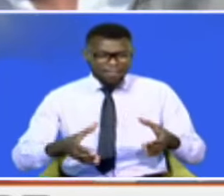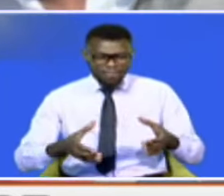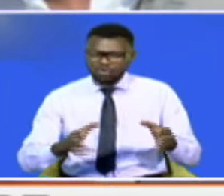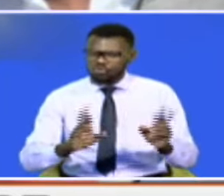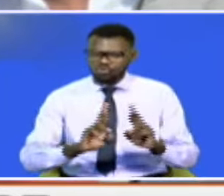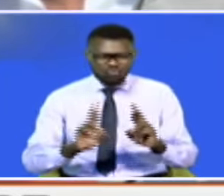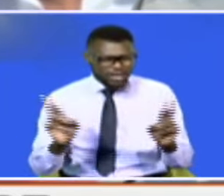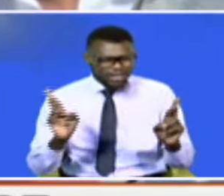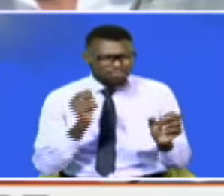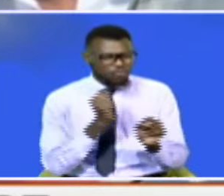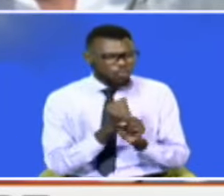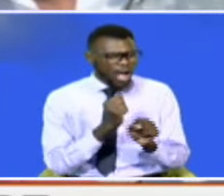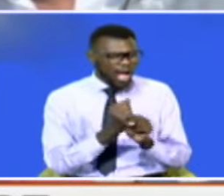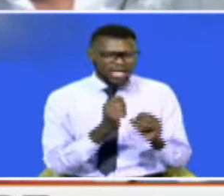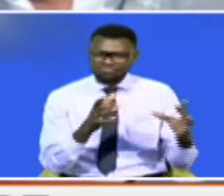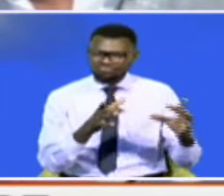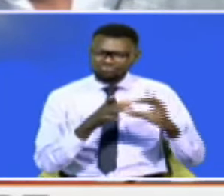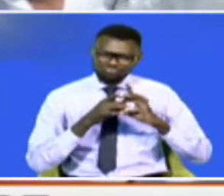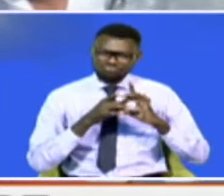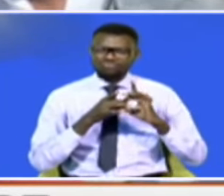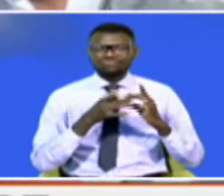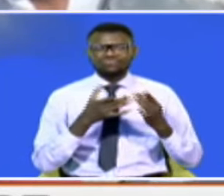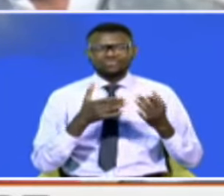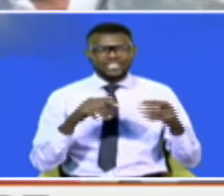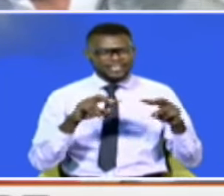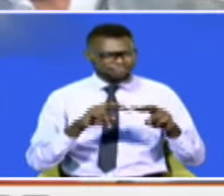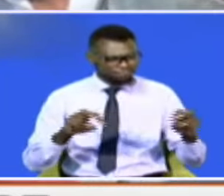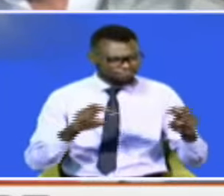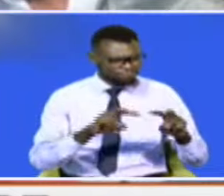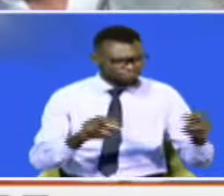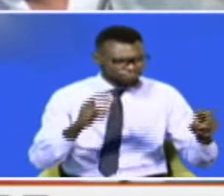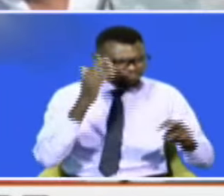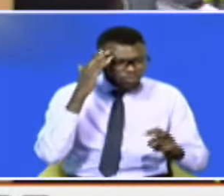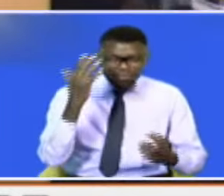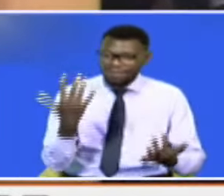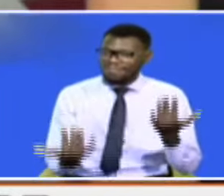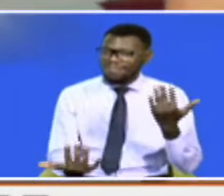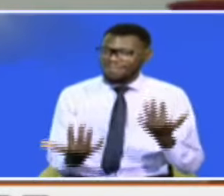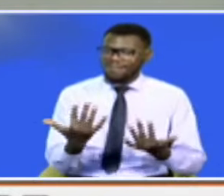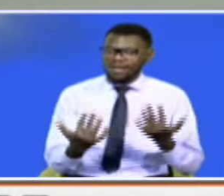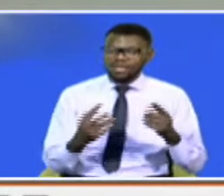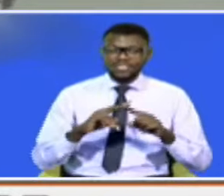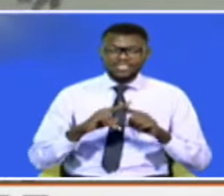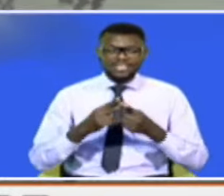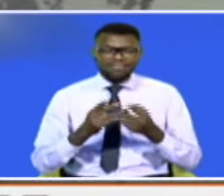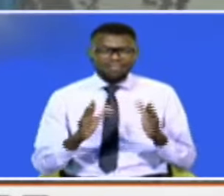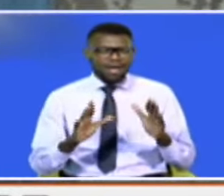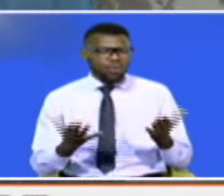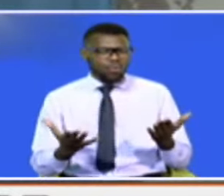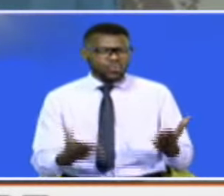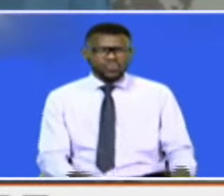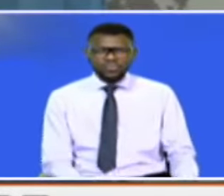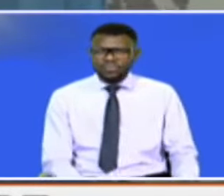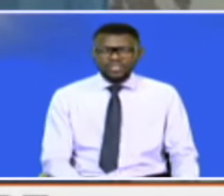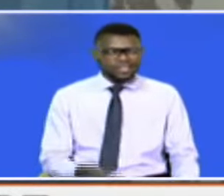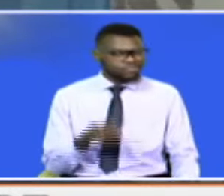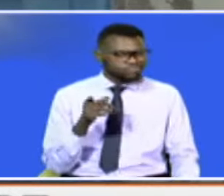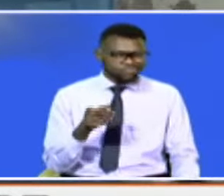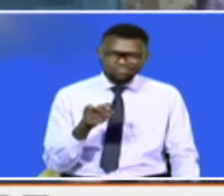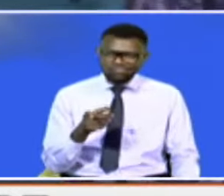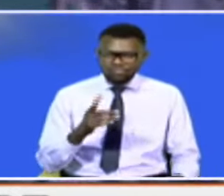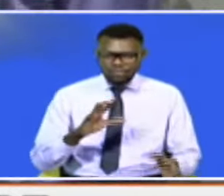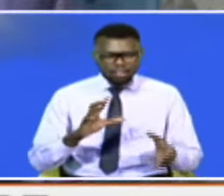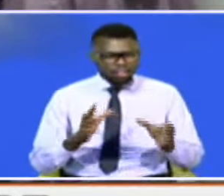collaboratively with other investigating agencies to establish the cause of fire. This statement further complicates the situation, leaving